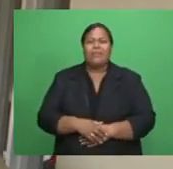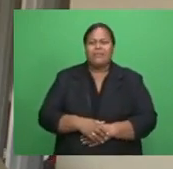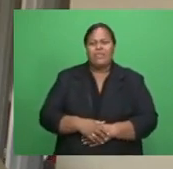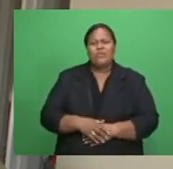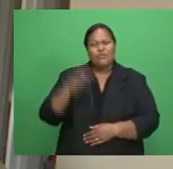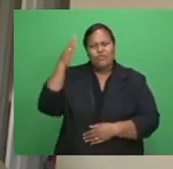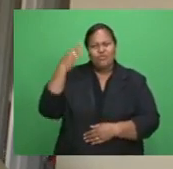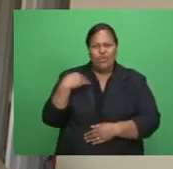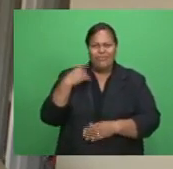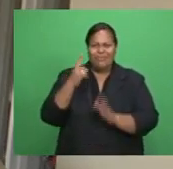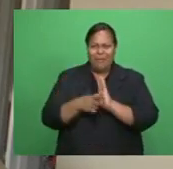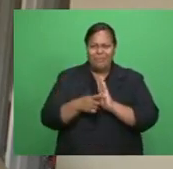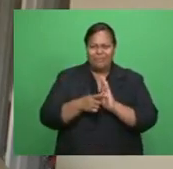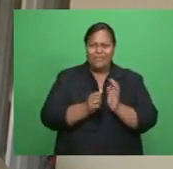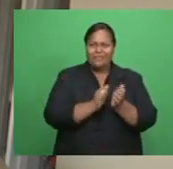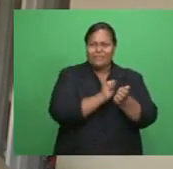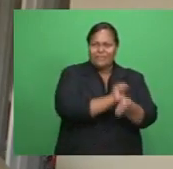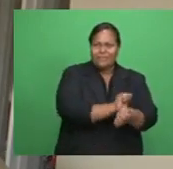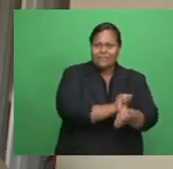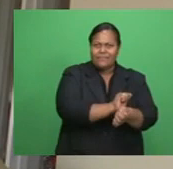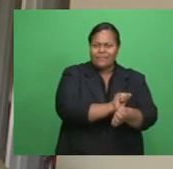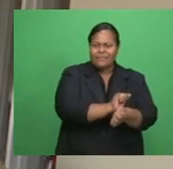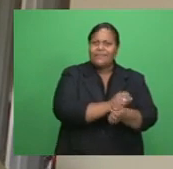served. So we have